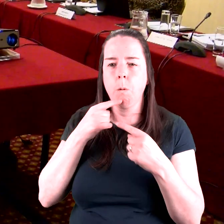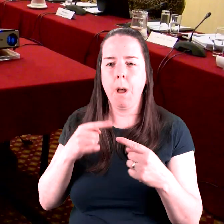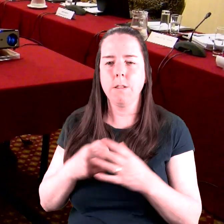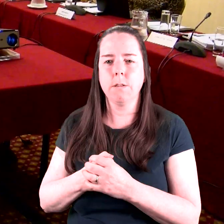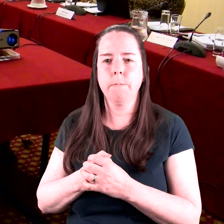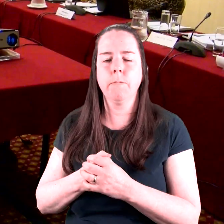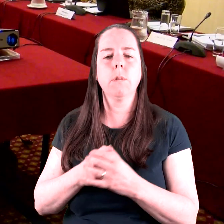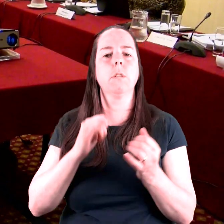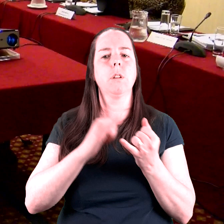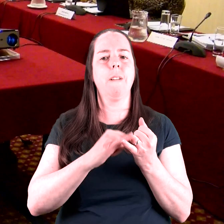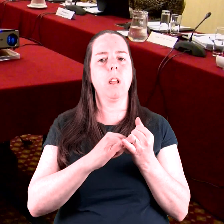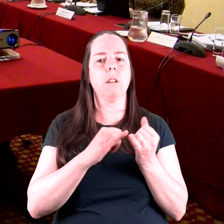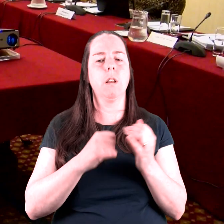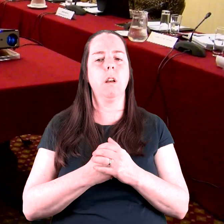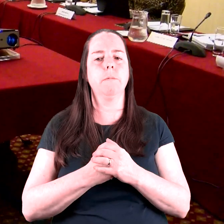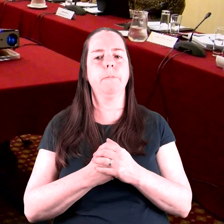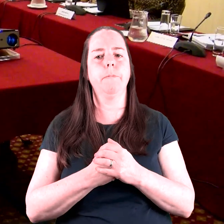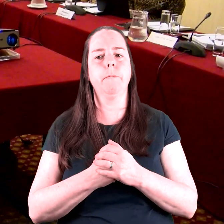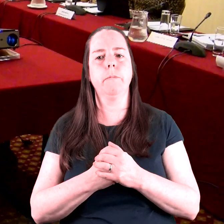Yes, Sukhvinder.